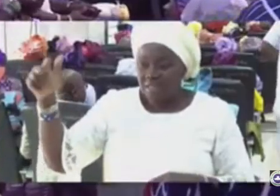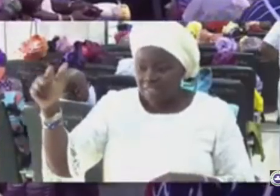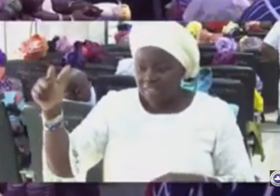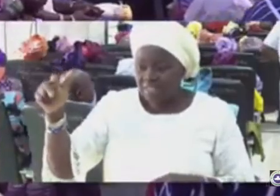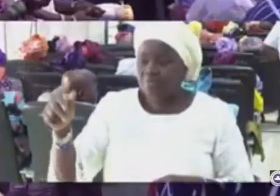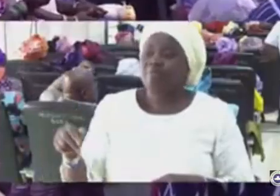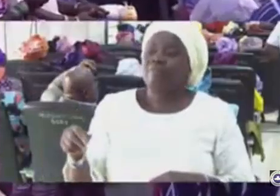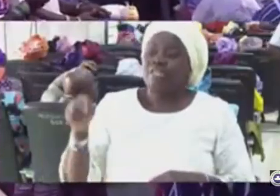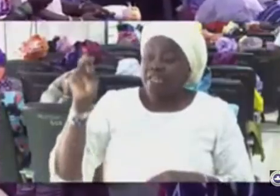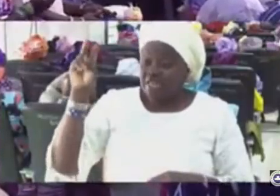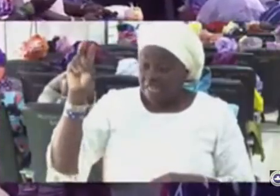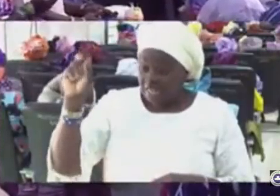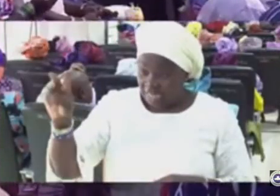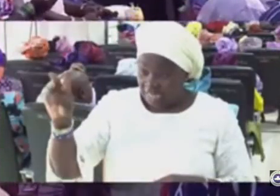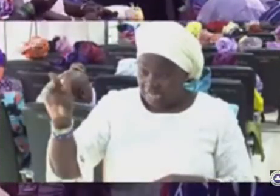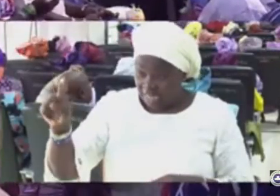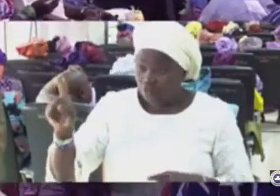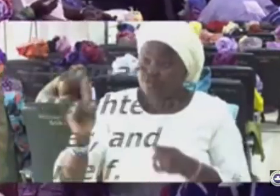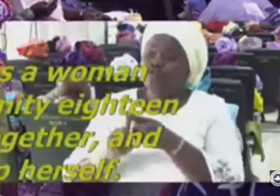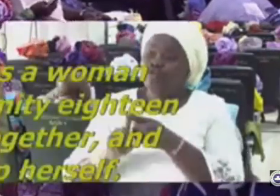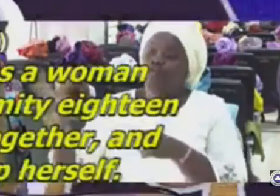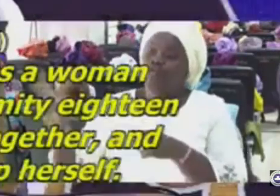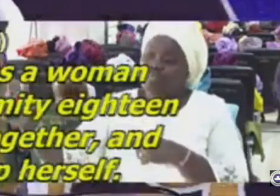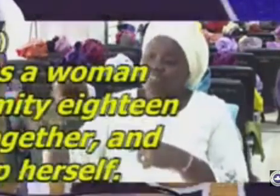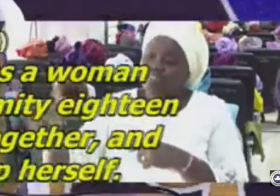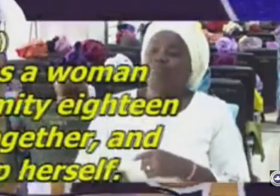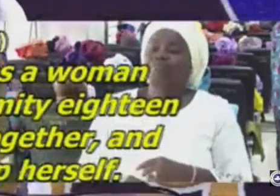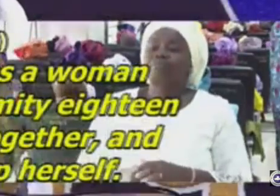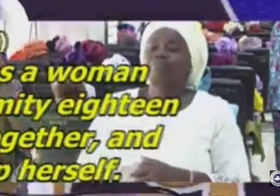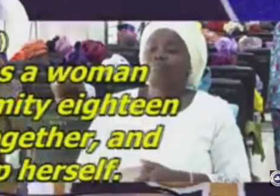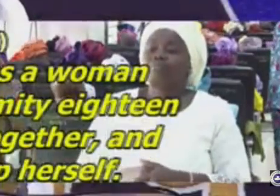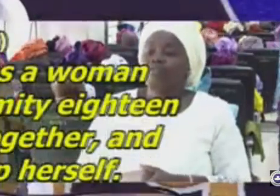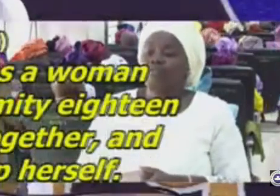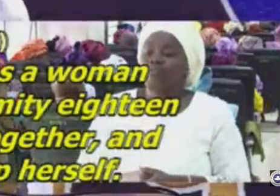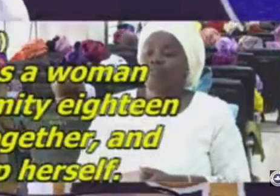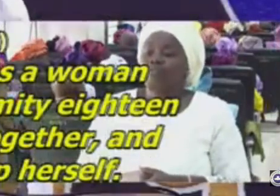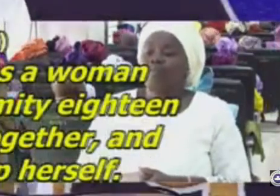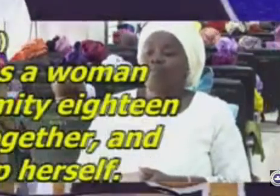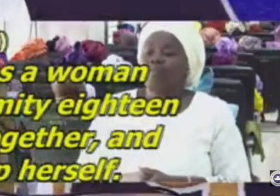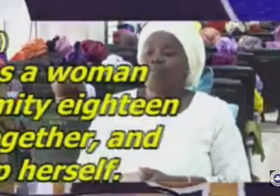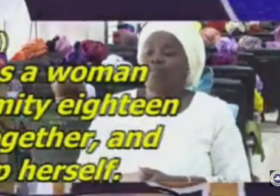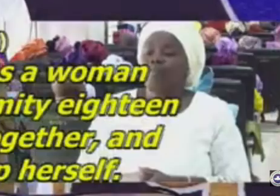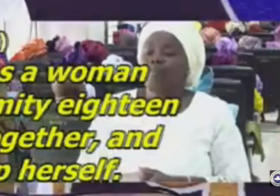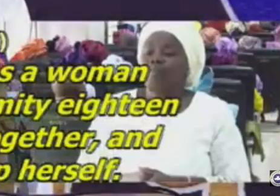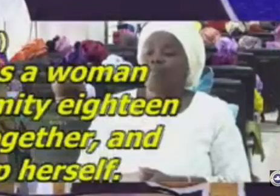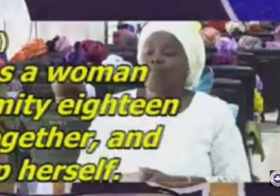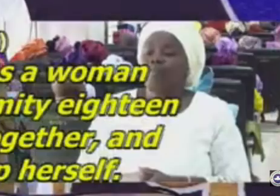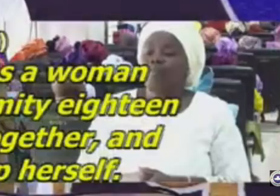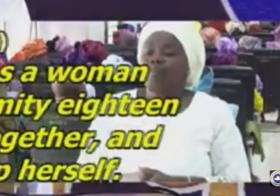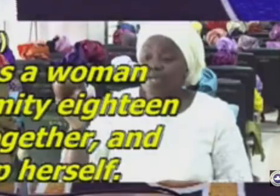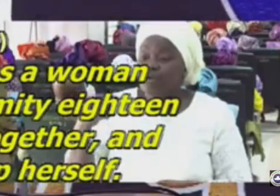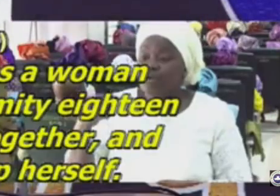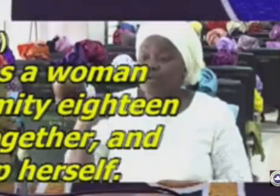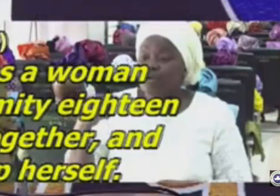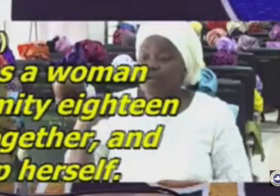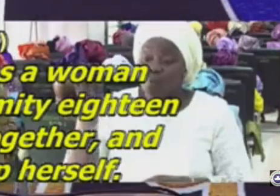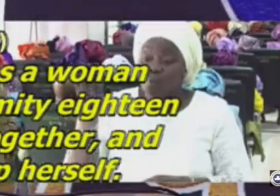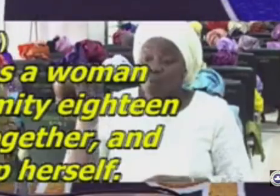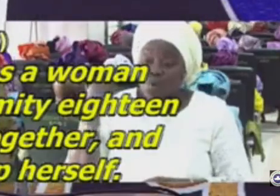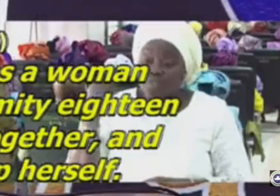to 17, for the woman who was bent double, her acceptable year came after